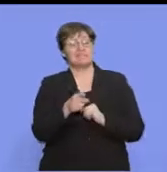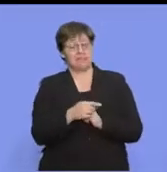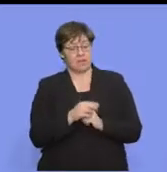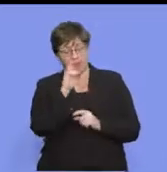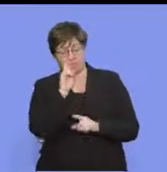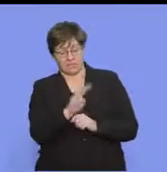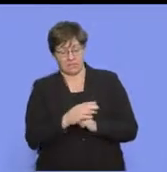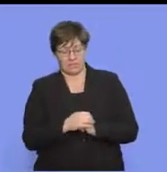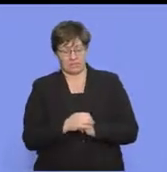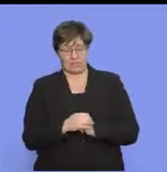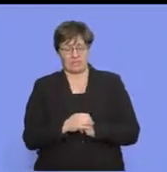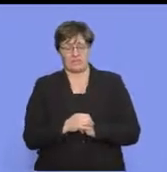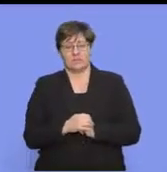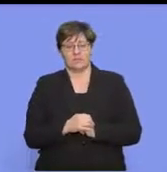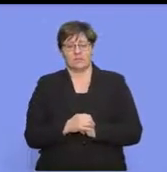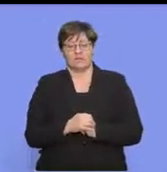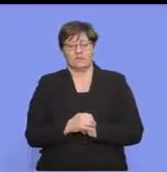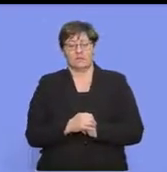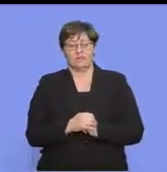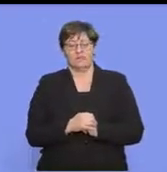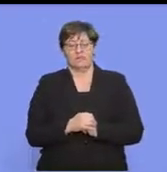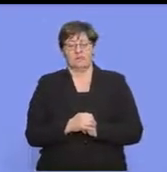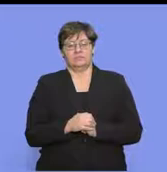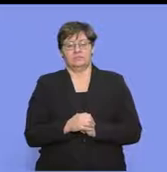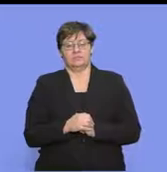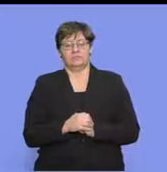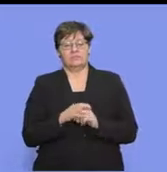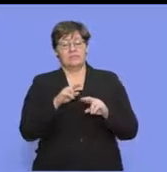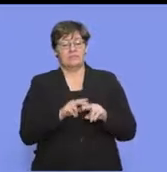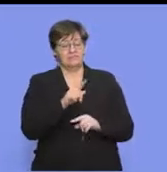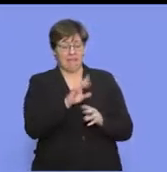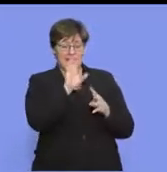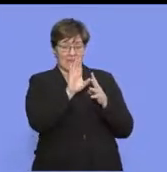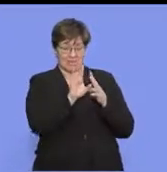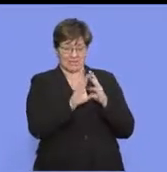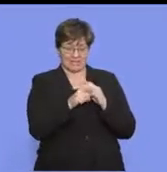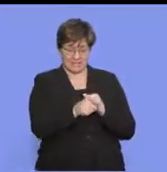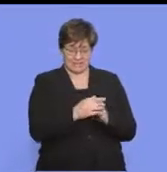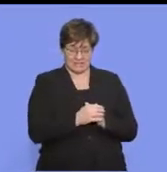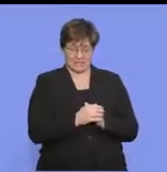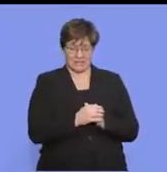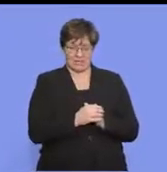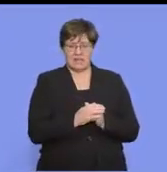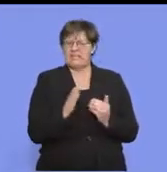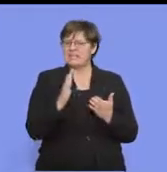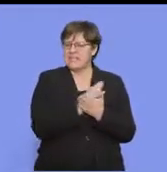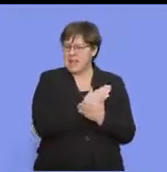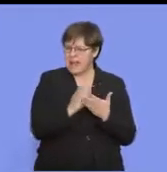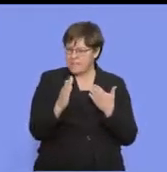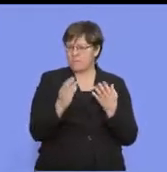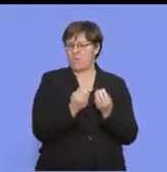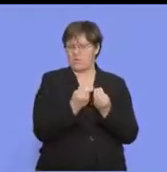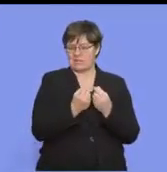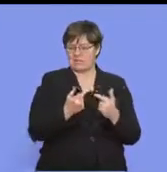last observation he made is that based on those characteristics, okay, certain